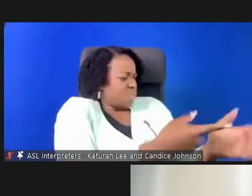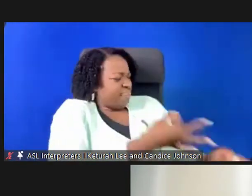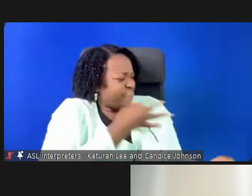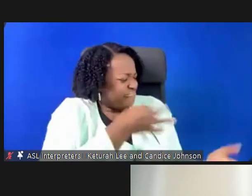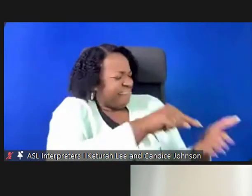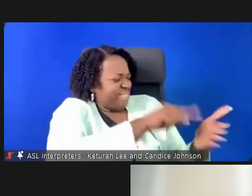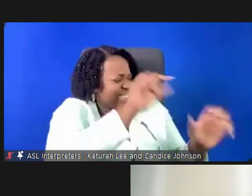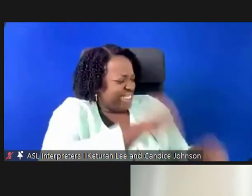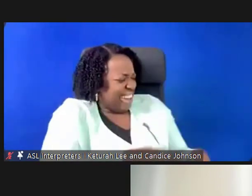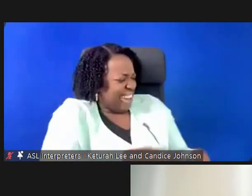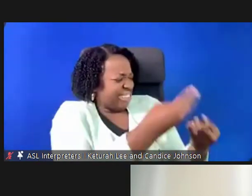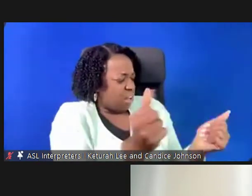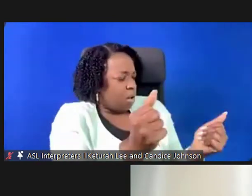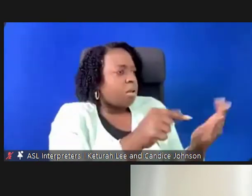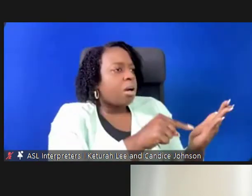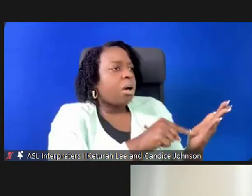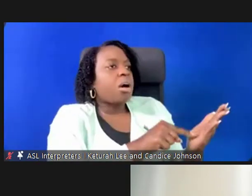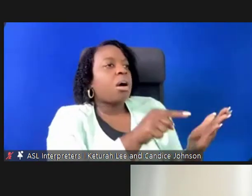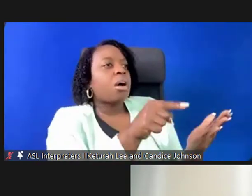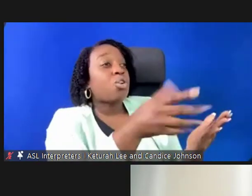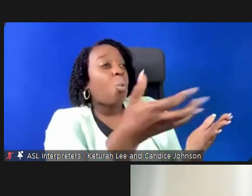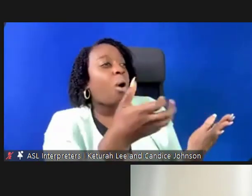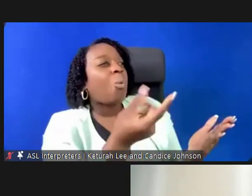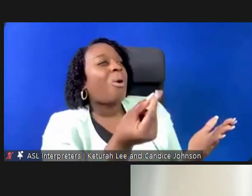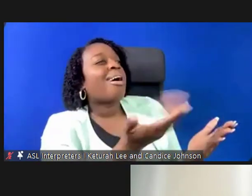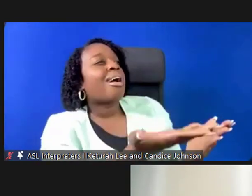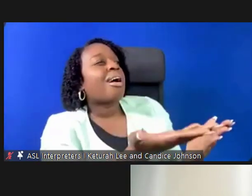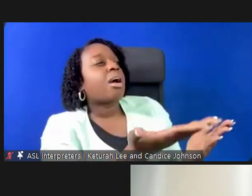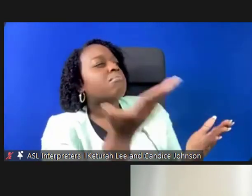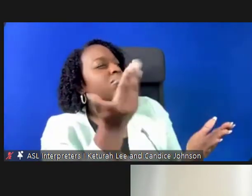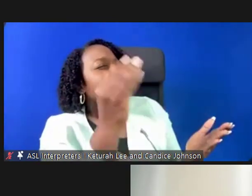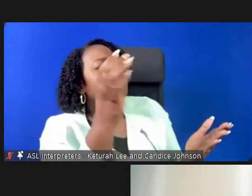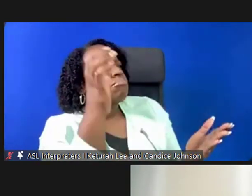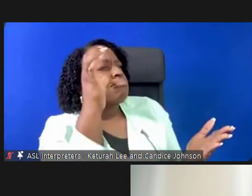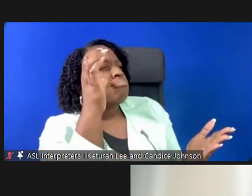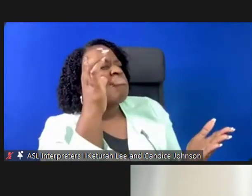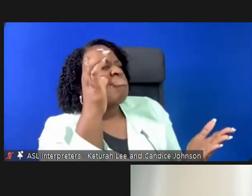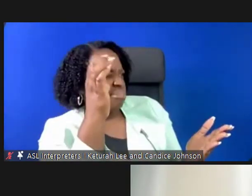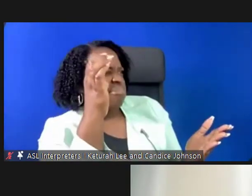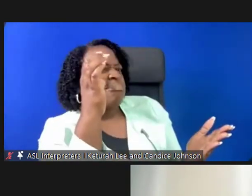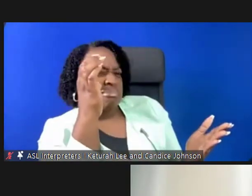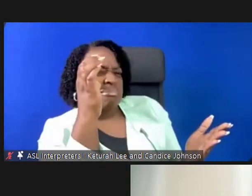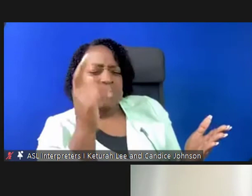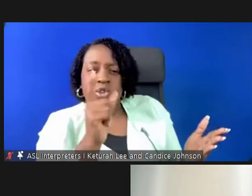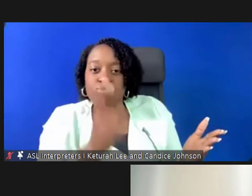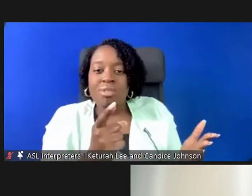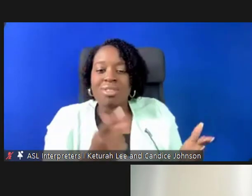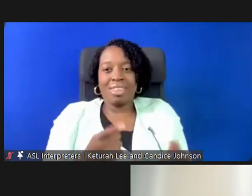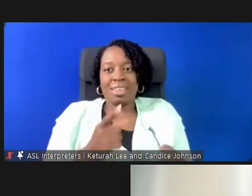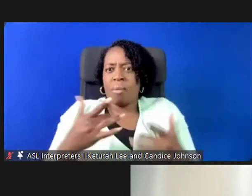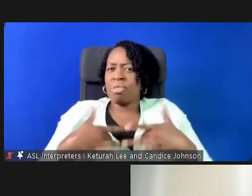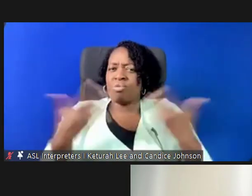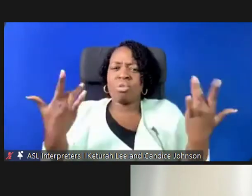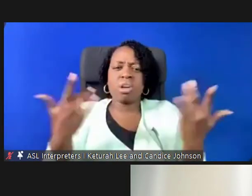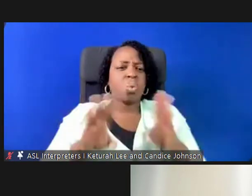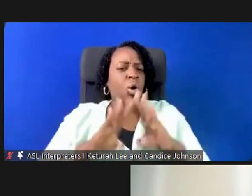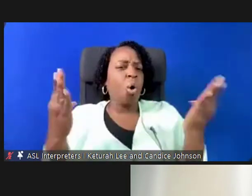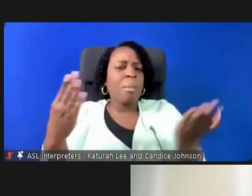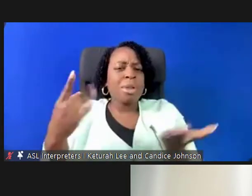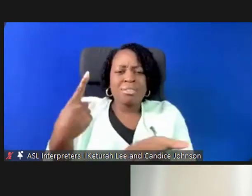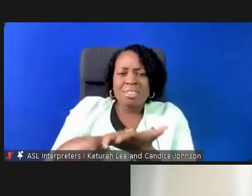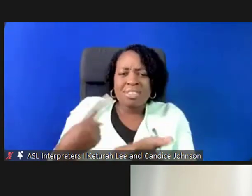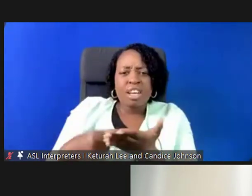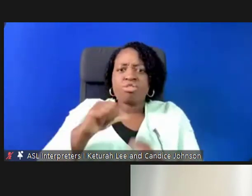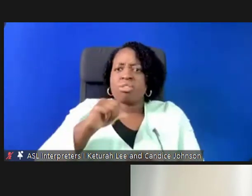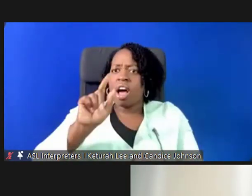help. And I think with that, I'm so thrilled that we're starting to open up our discussions to not just be so